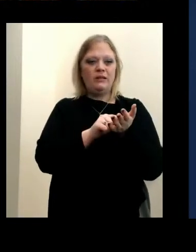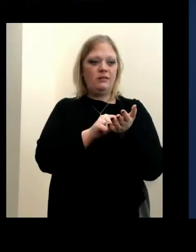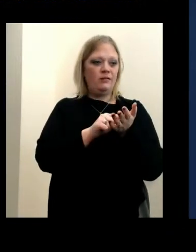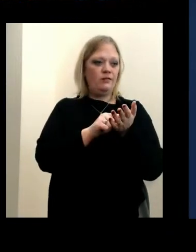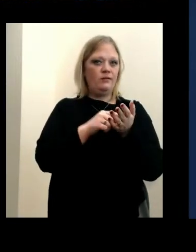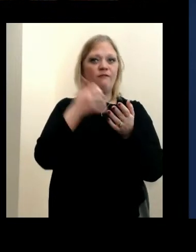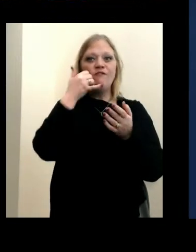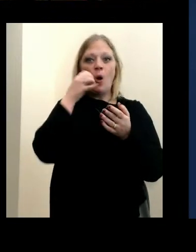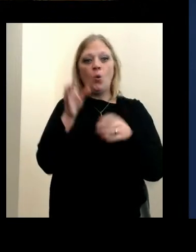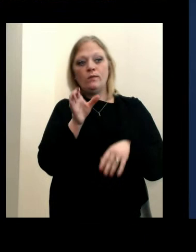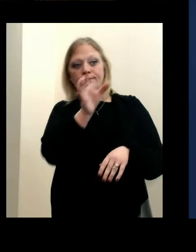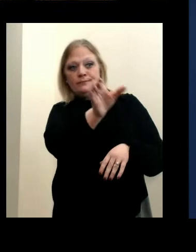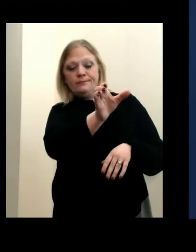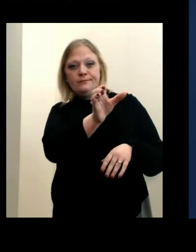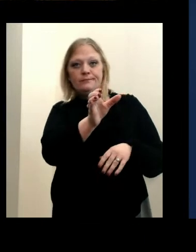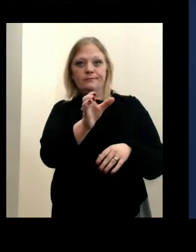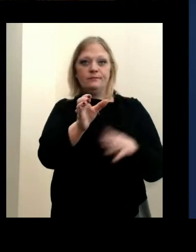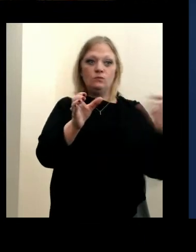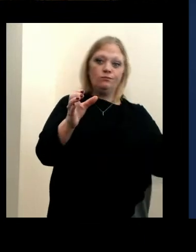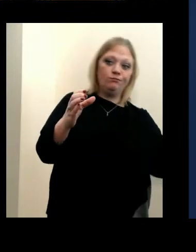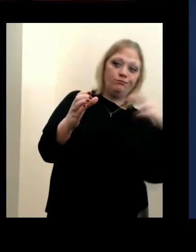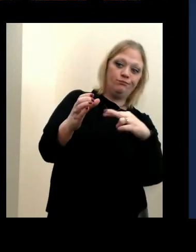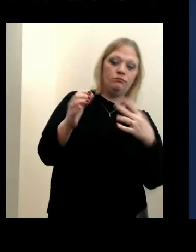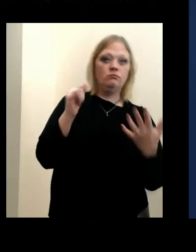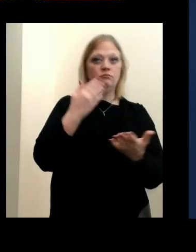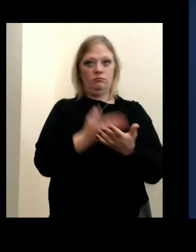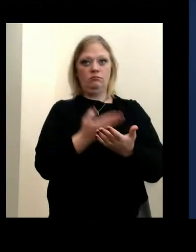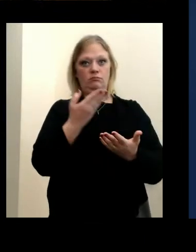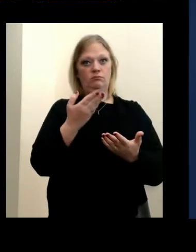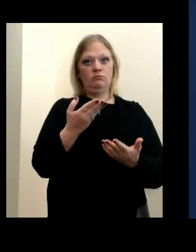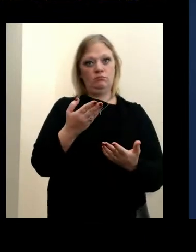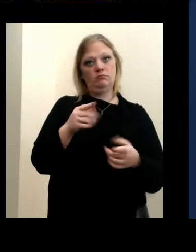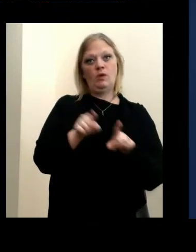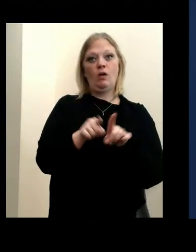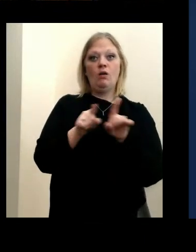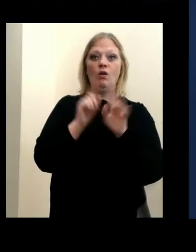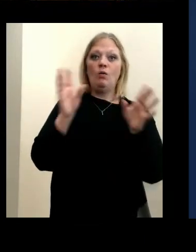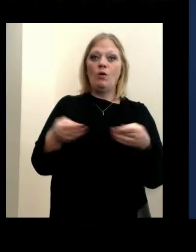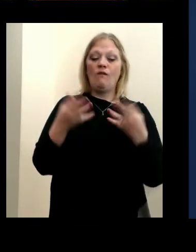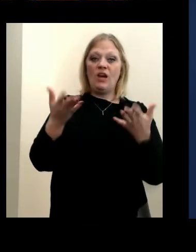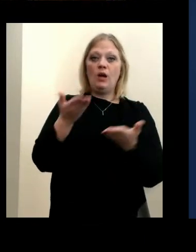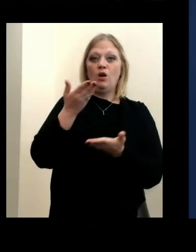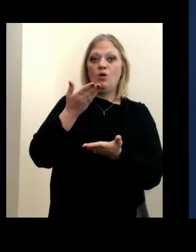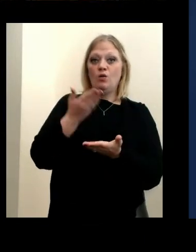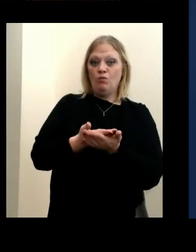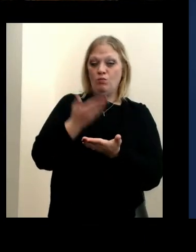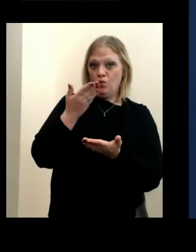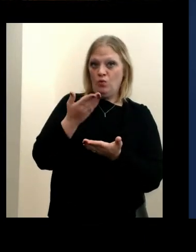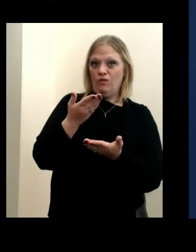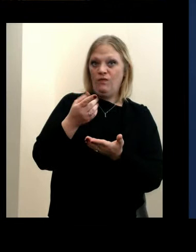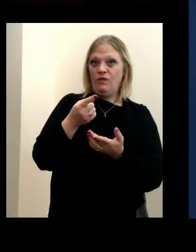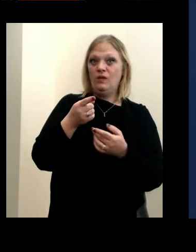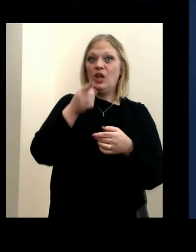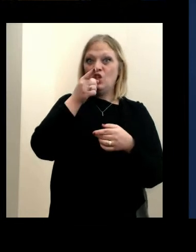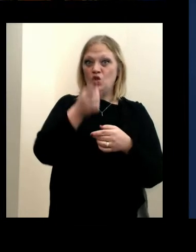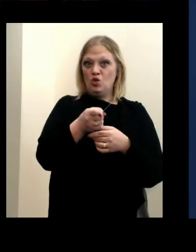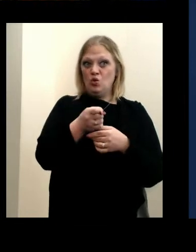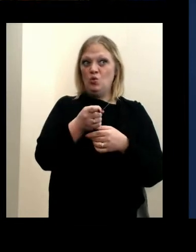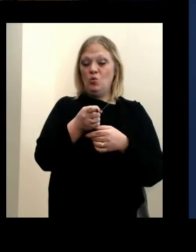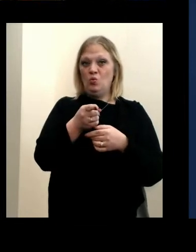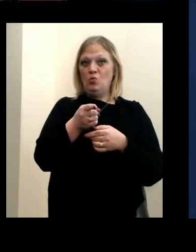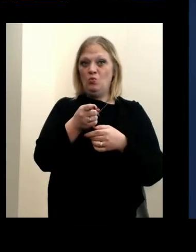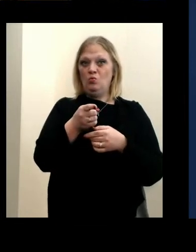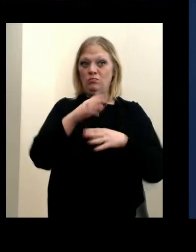phones that we can see. You have to provide us with proof that you actually fall in the 1B category